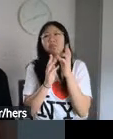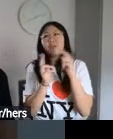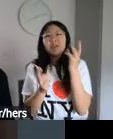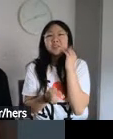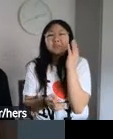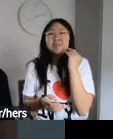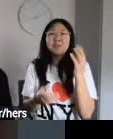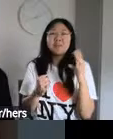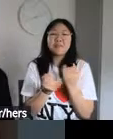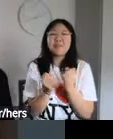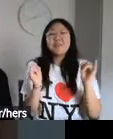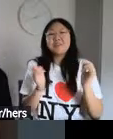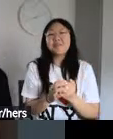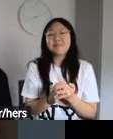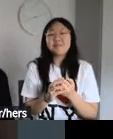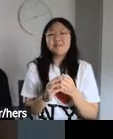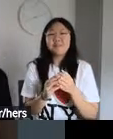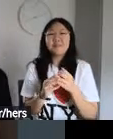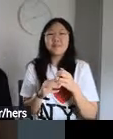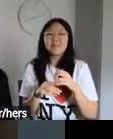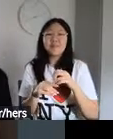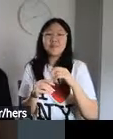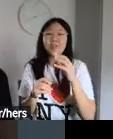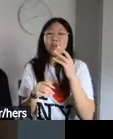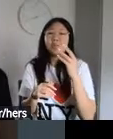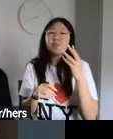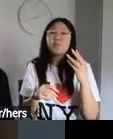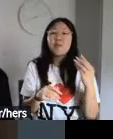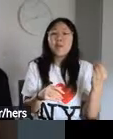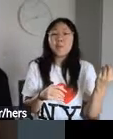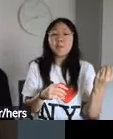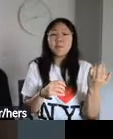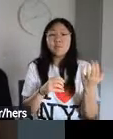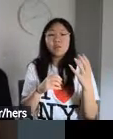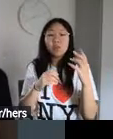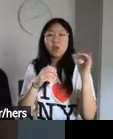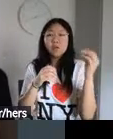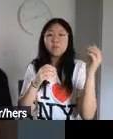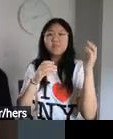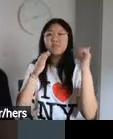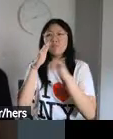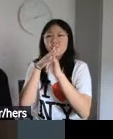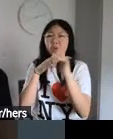we would meet, like we would find a place on the map and then have to meet back. It was really fun.